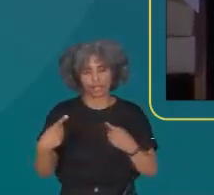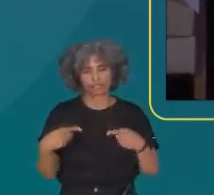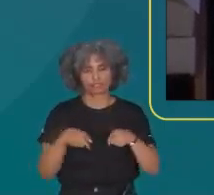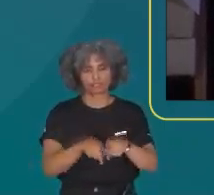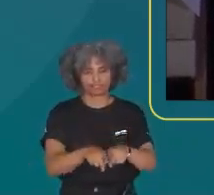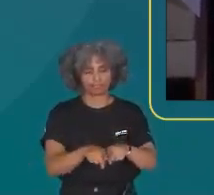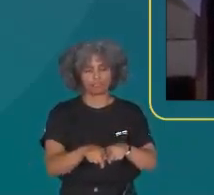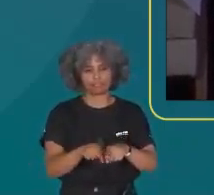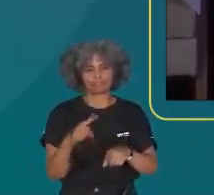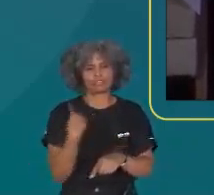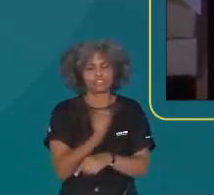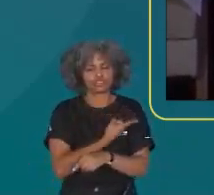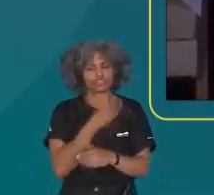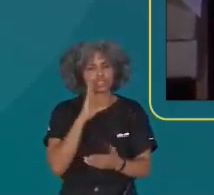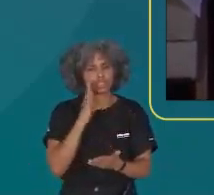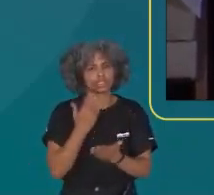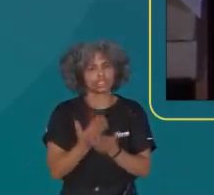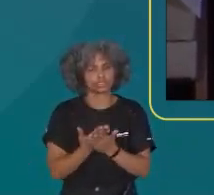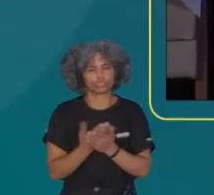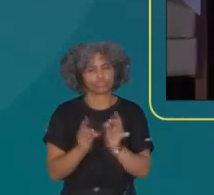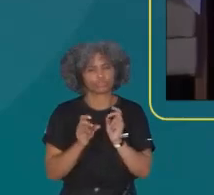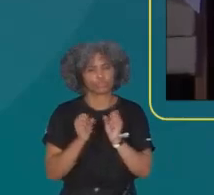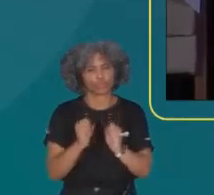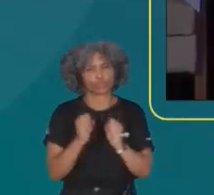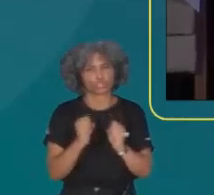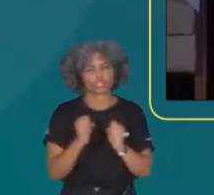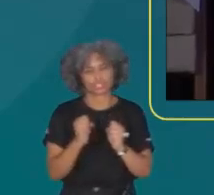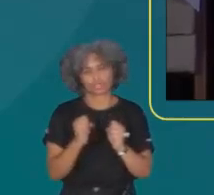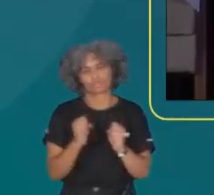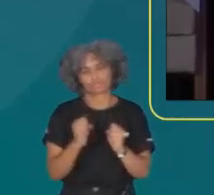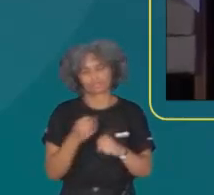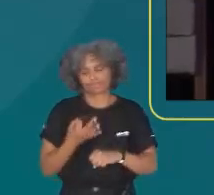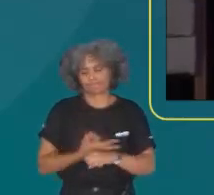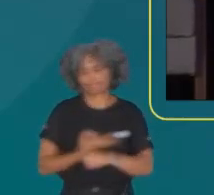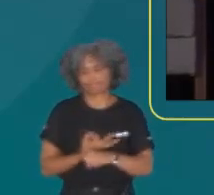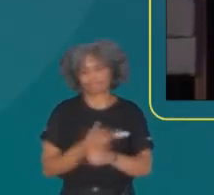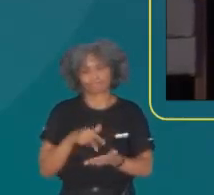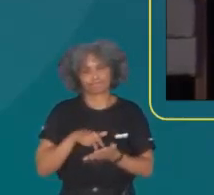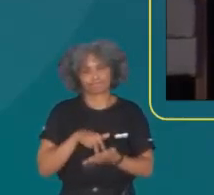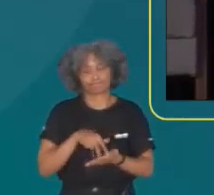we are stronger and more resilient together. And